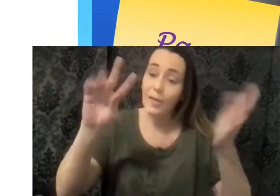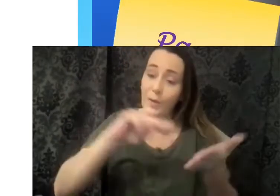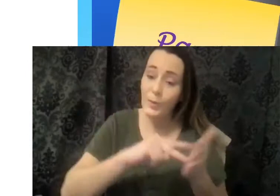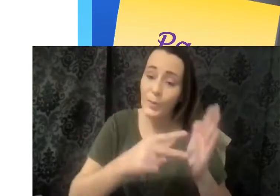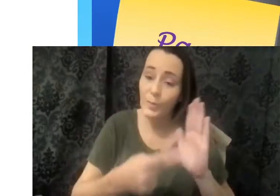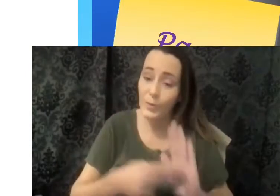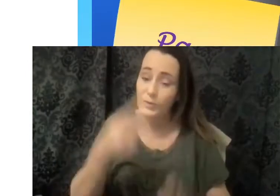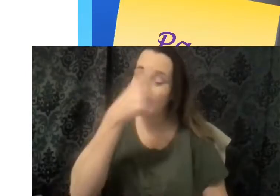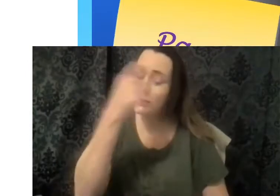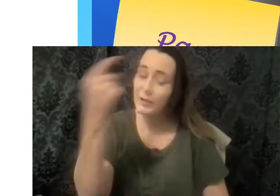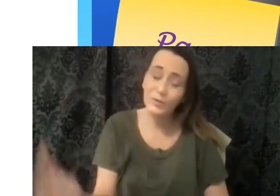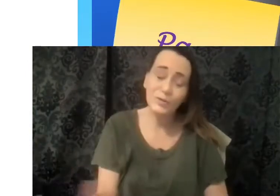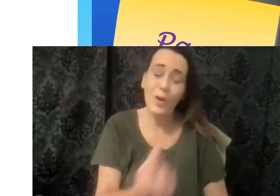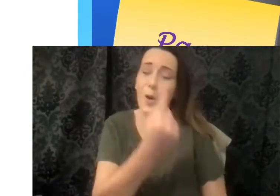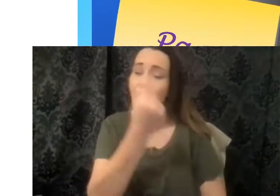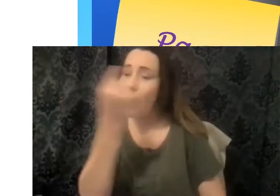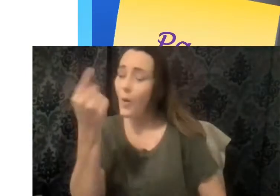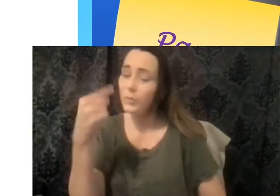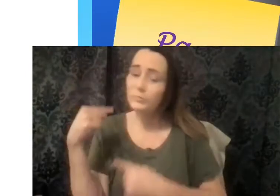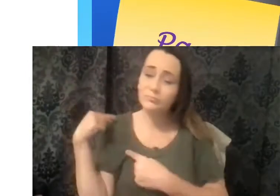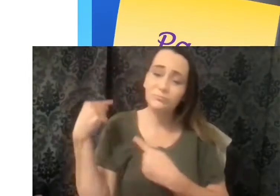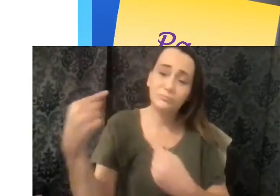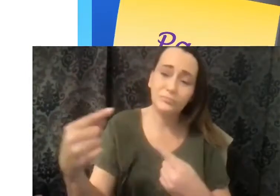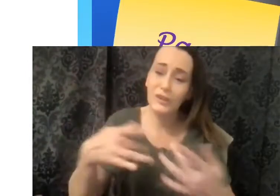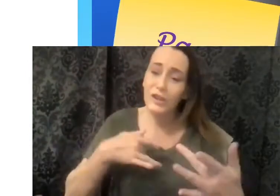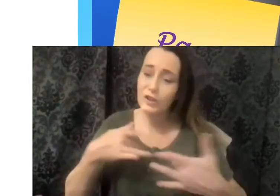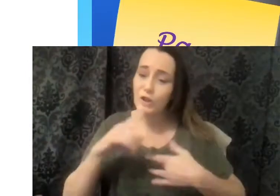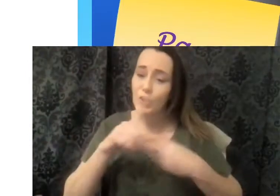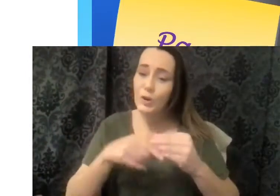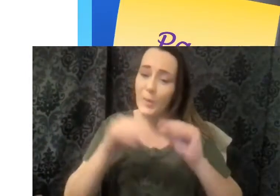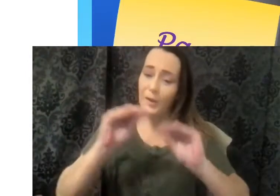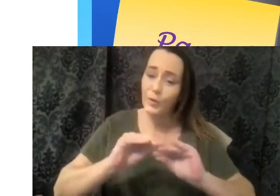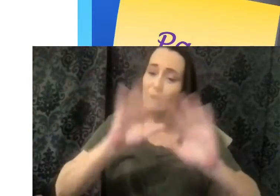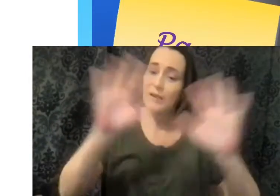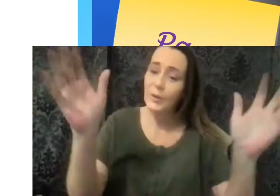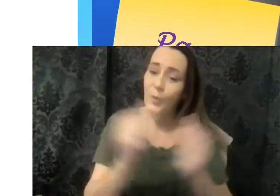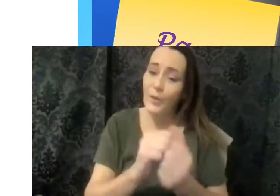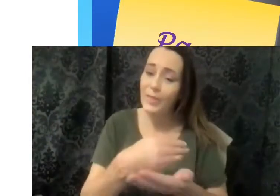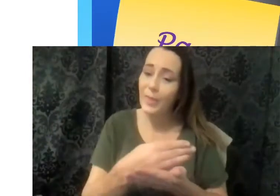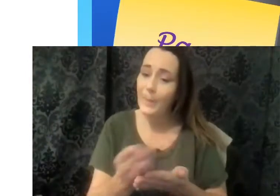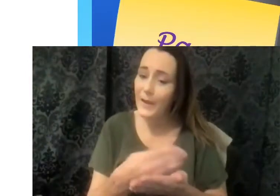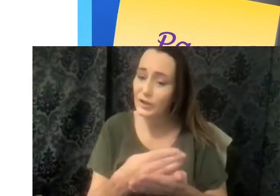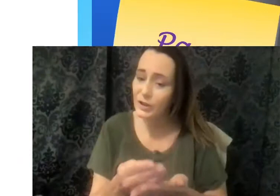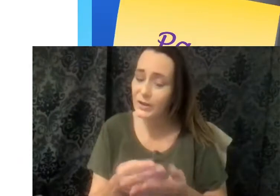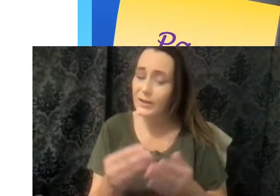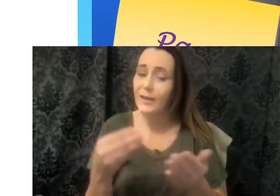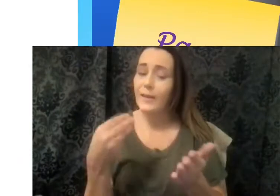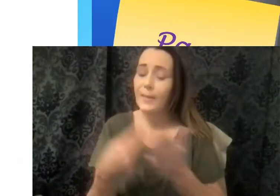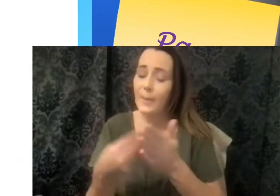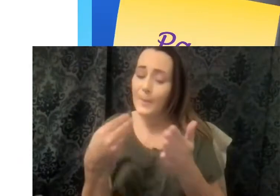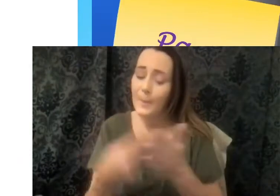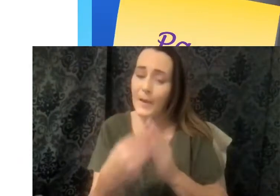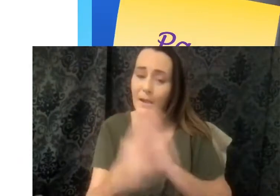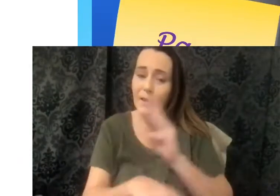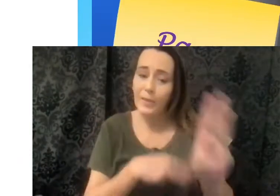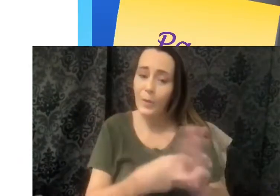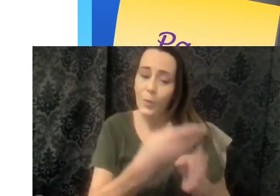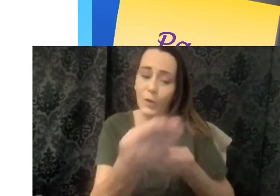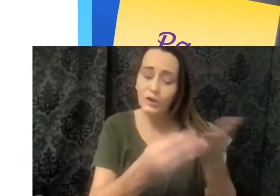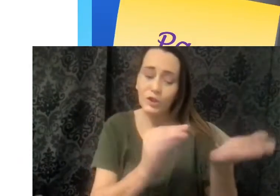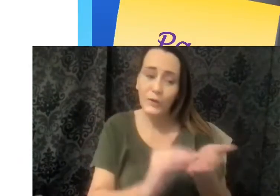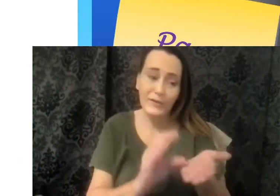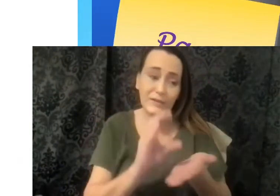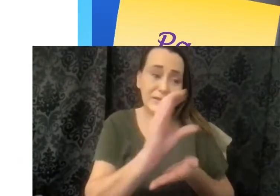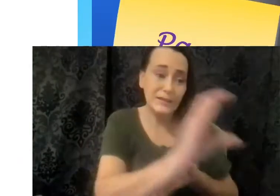always been a concern about transparency in the budget and the amount of money that World Services spends and where